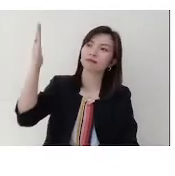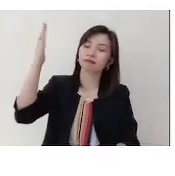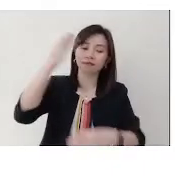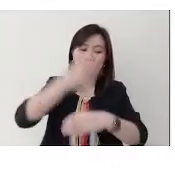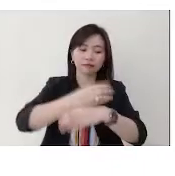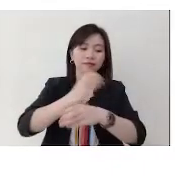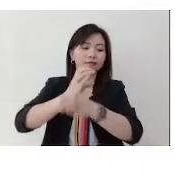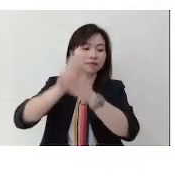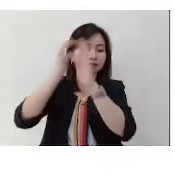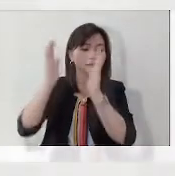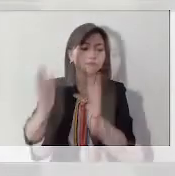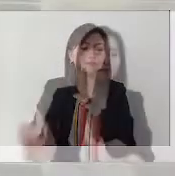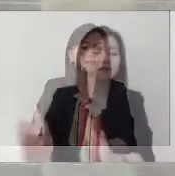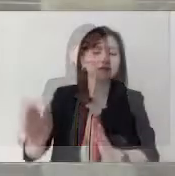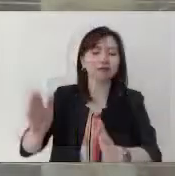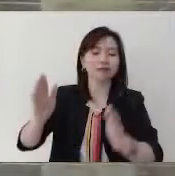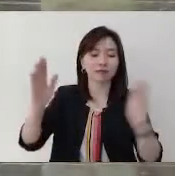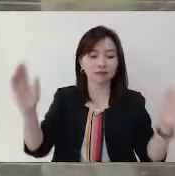He's the